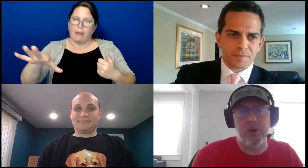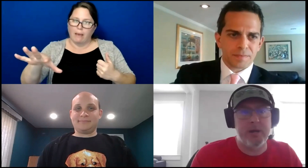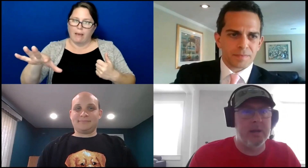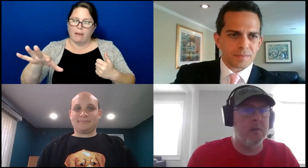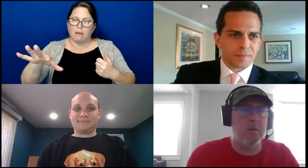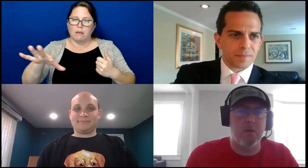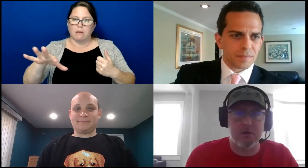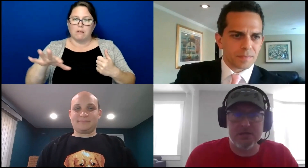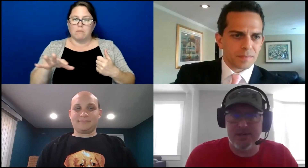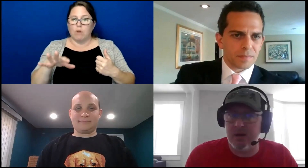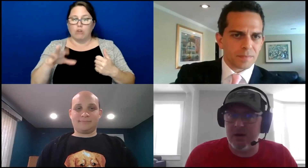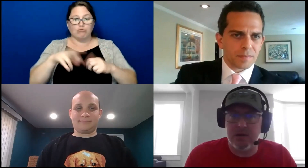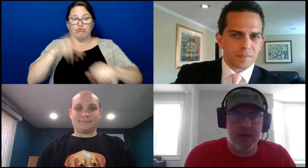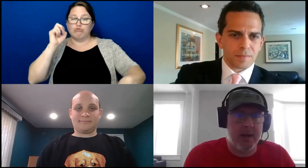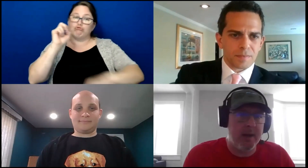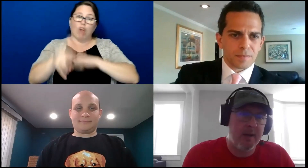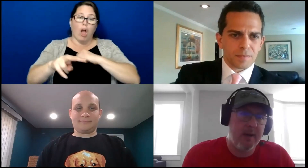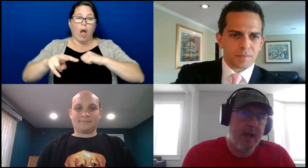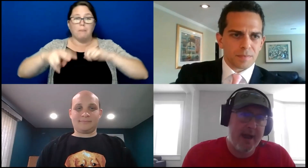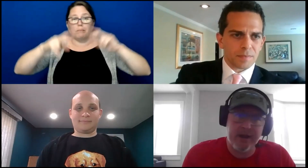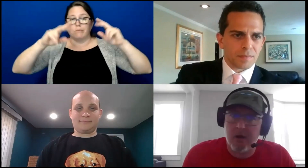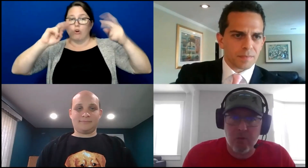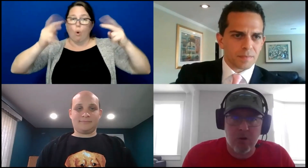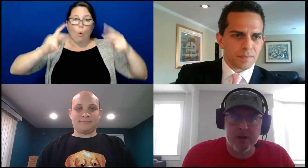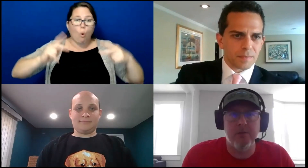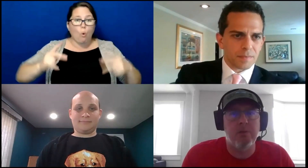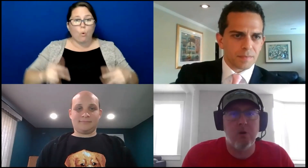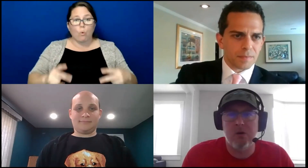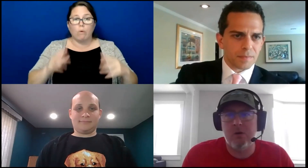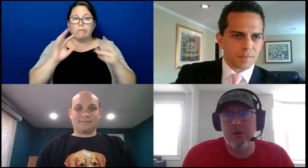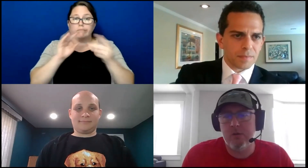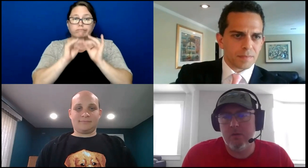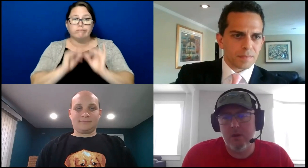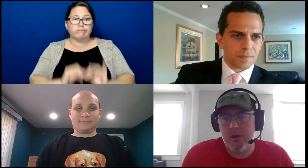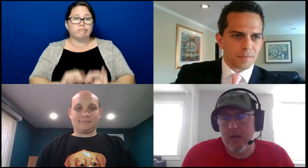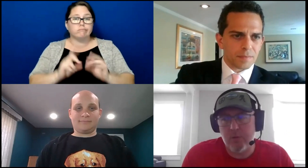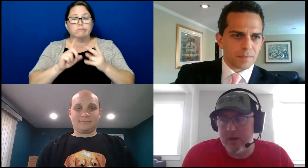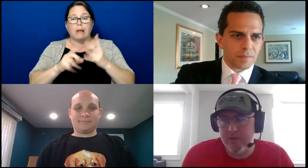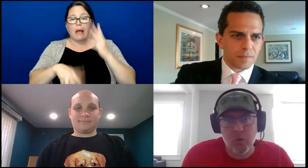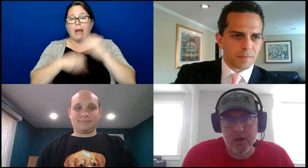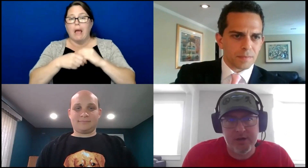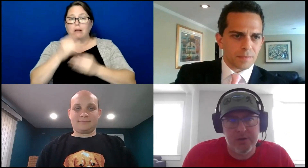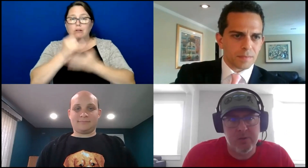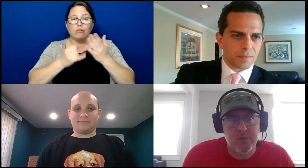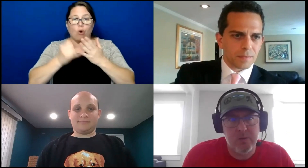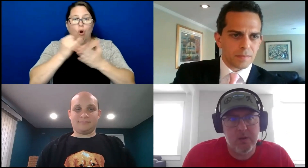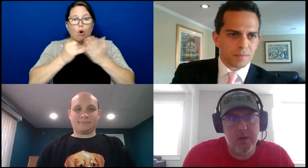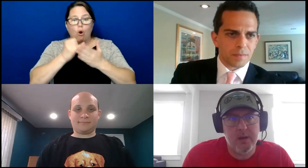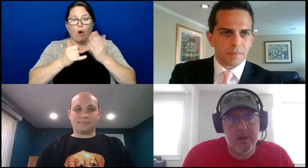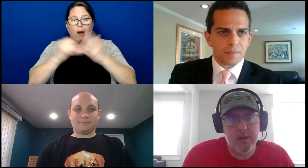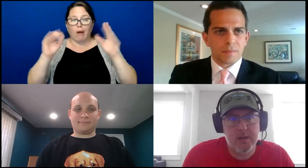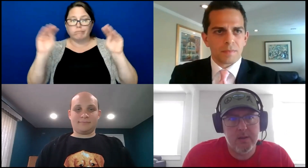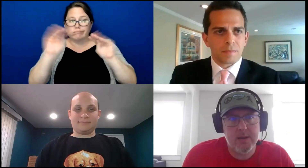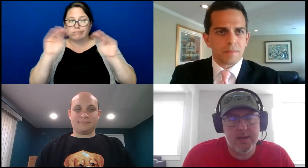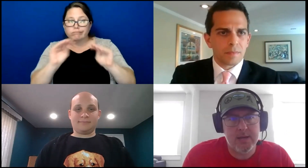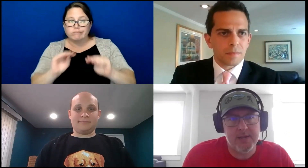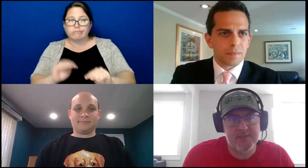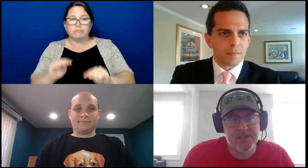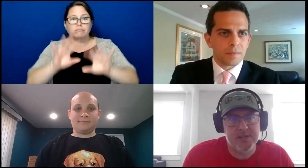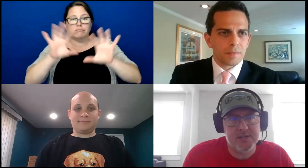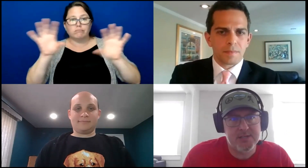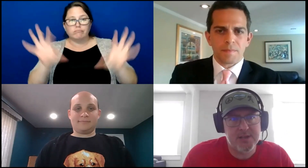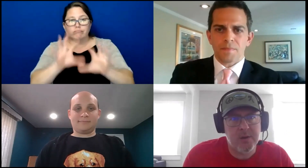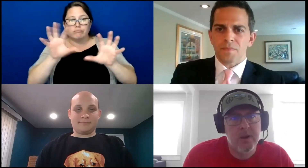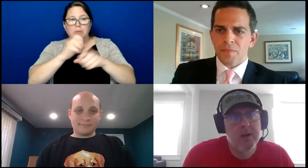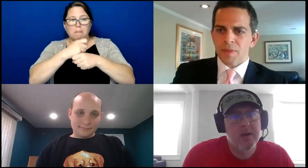start coding or start adding artwork into a world, kind of whatever you want to do. It gives